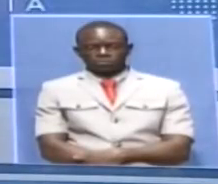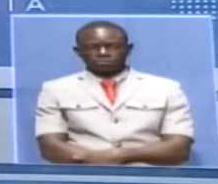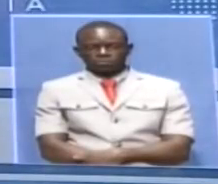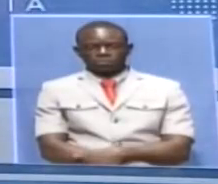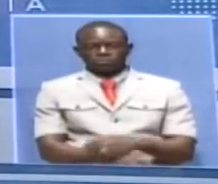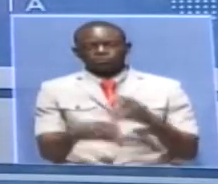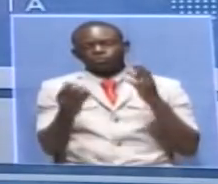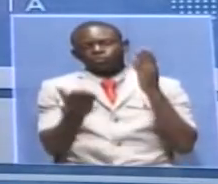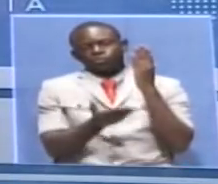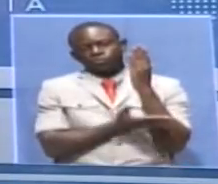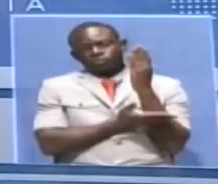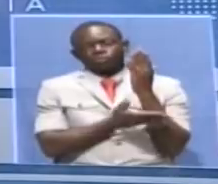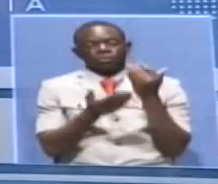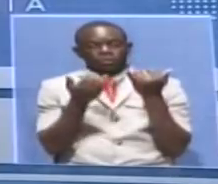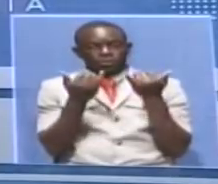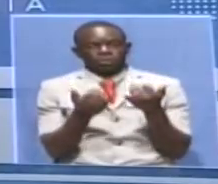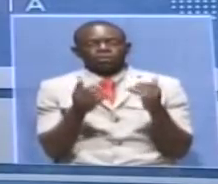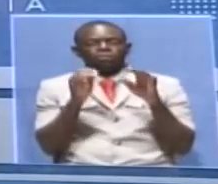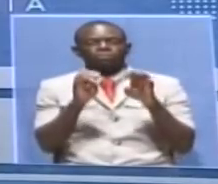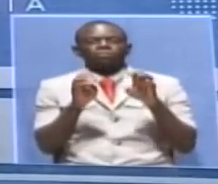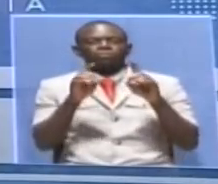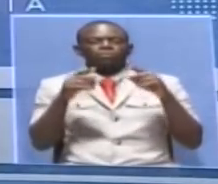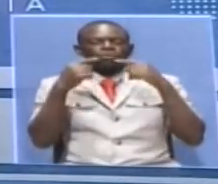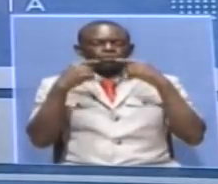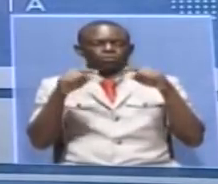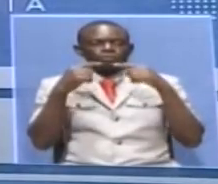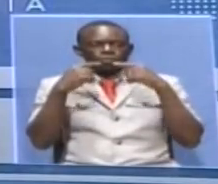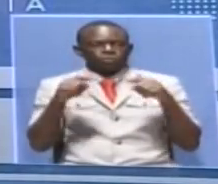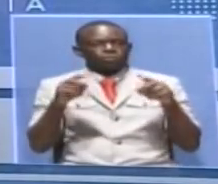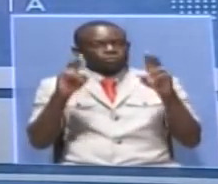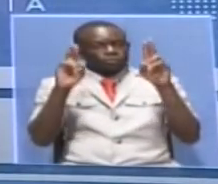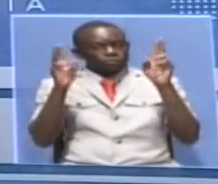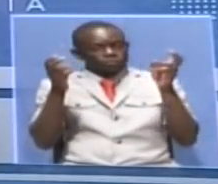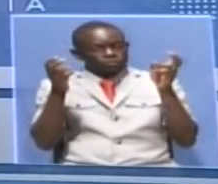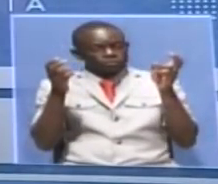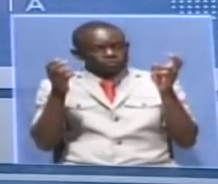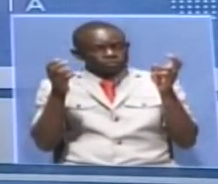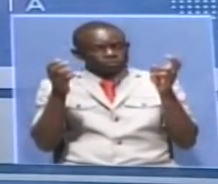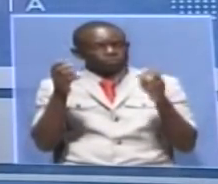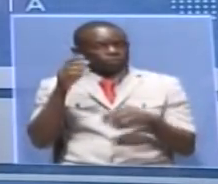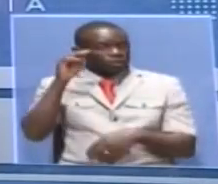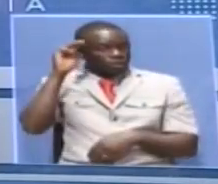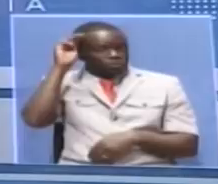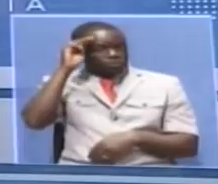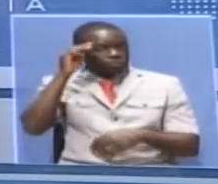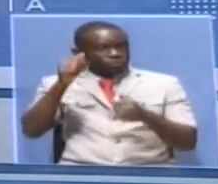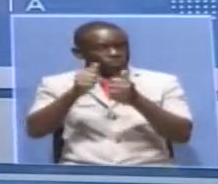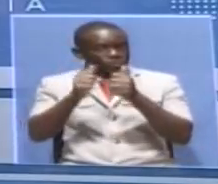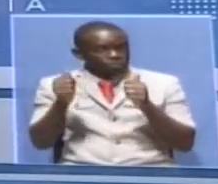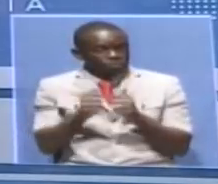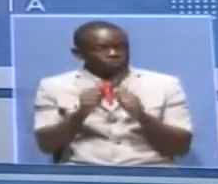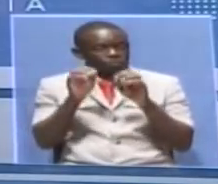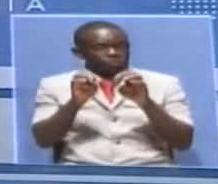Welcome back. Time now for our education segment, and on the segment tonight, the Ministry of General Education says there is need for